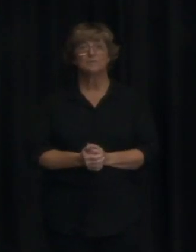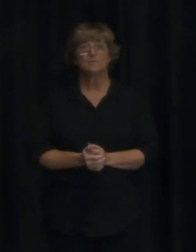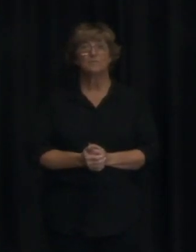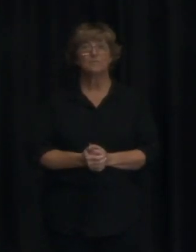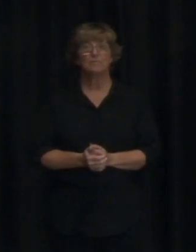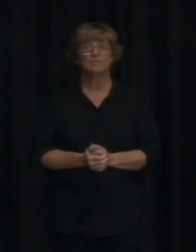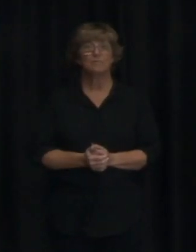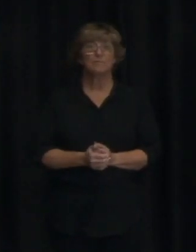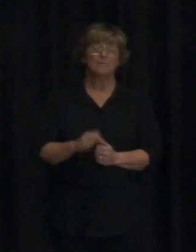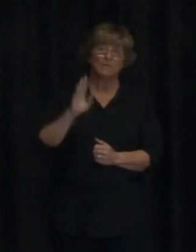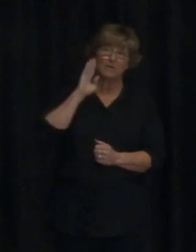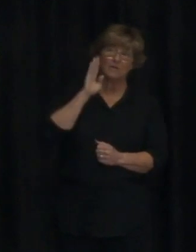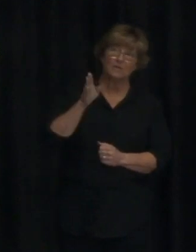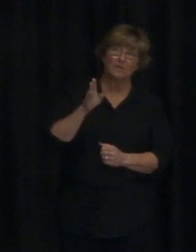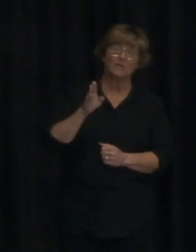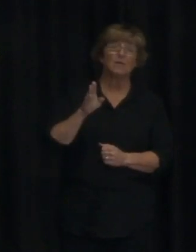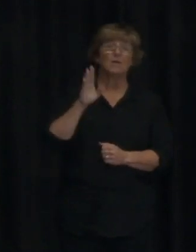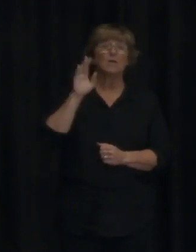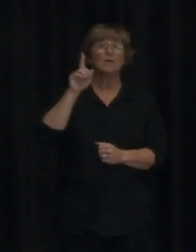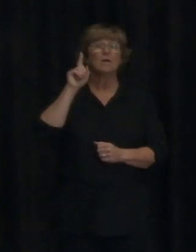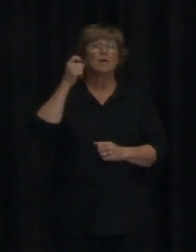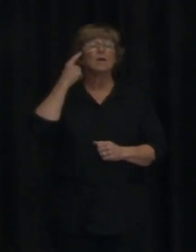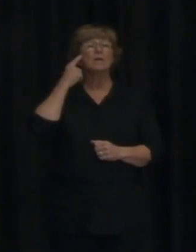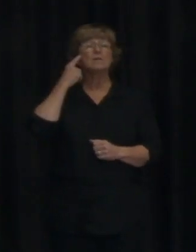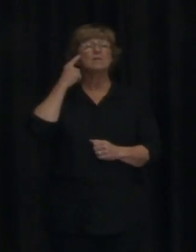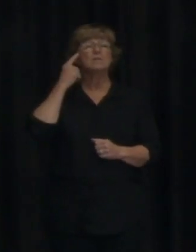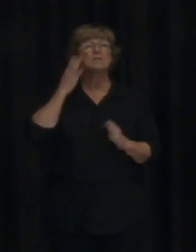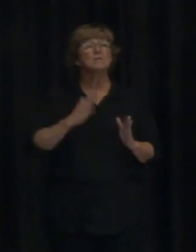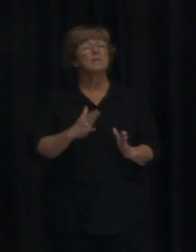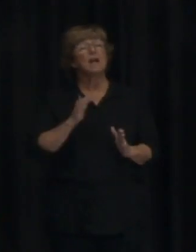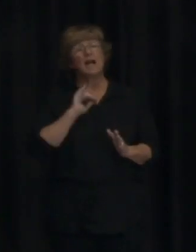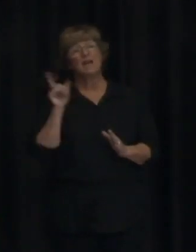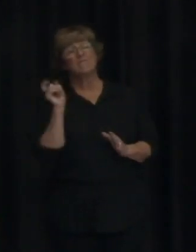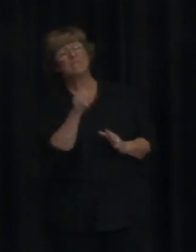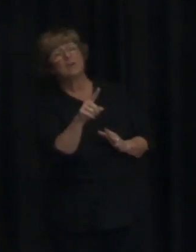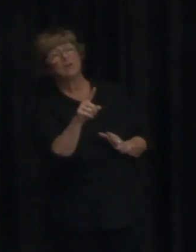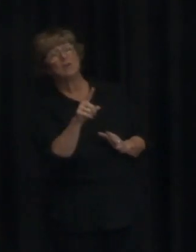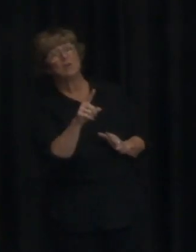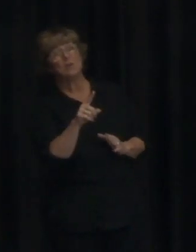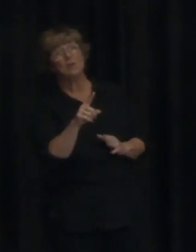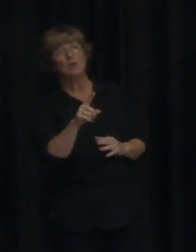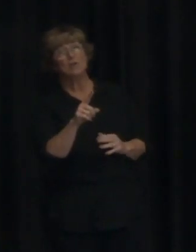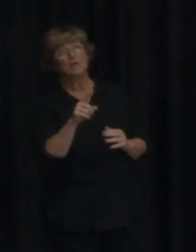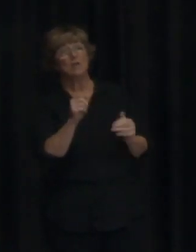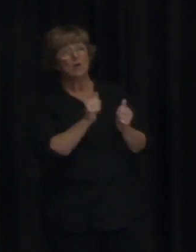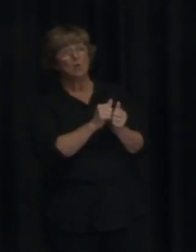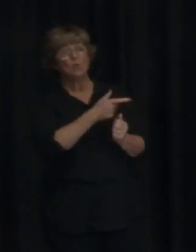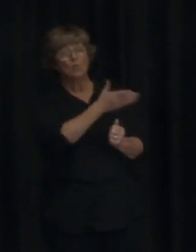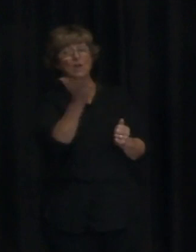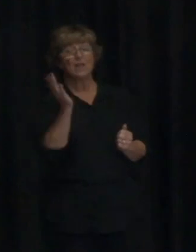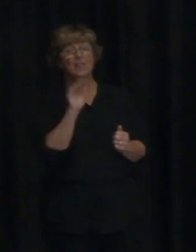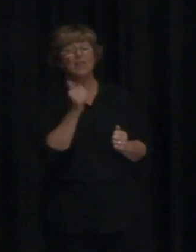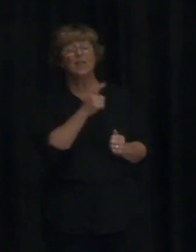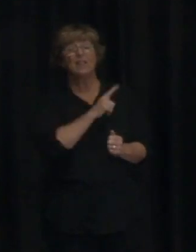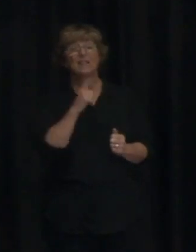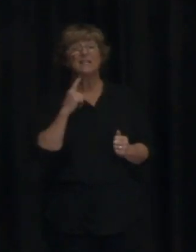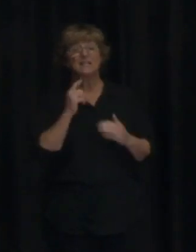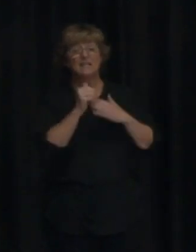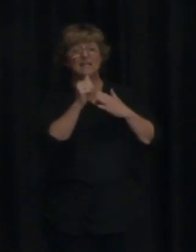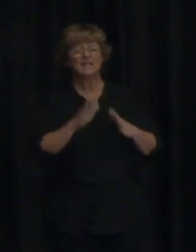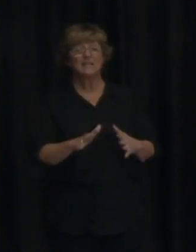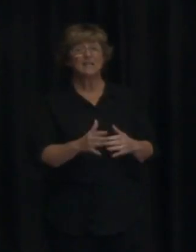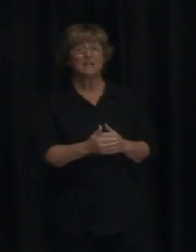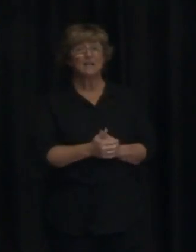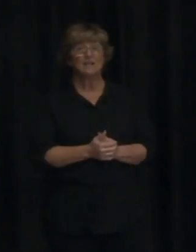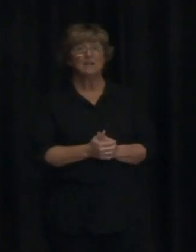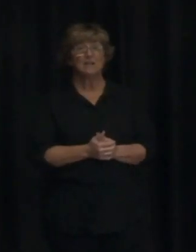Hi, Governor. Rachel Bluth from Kaiser Health News here. I have a question for you and for some of the legislative leaders here. This compromise